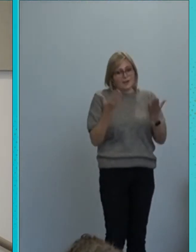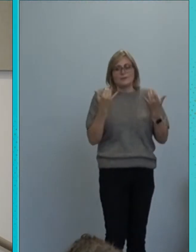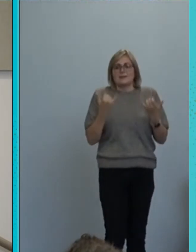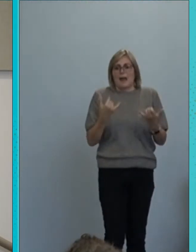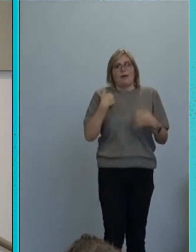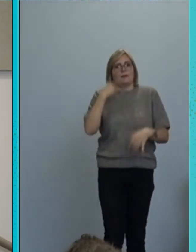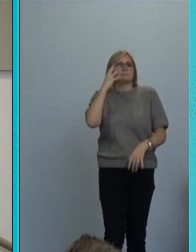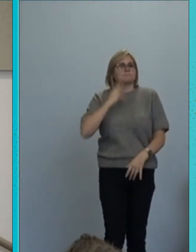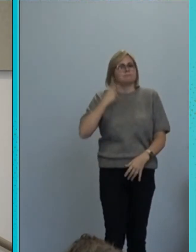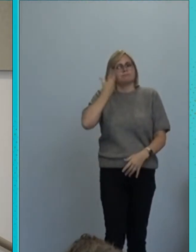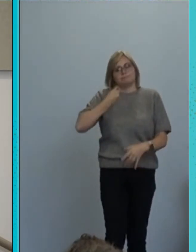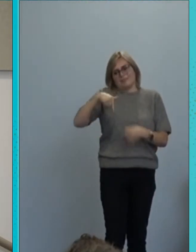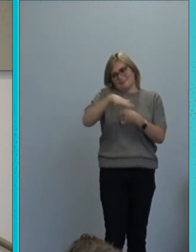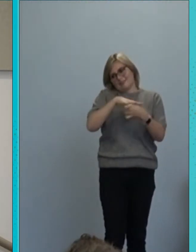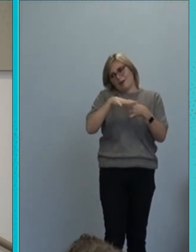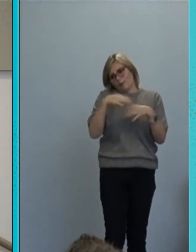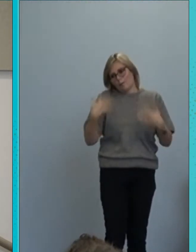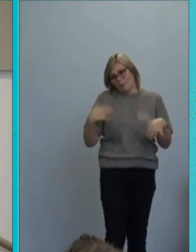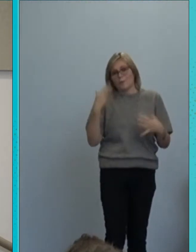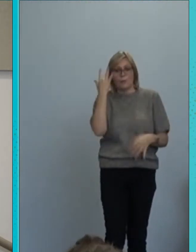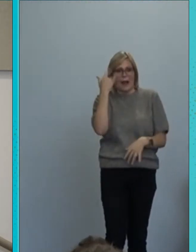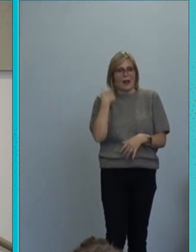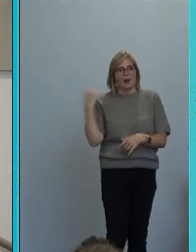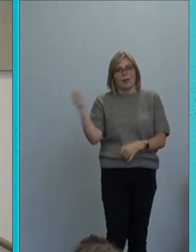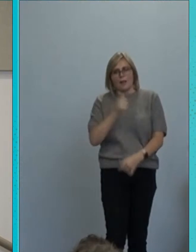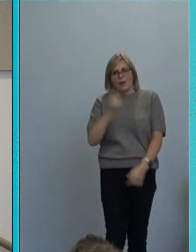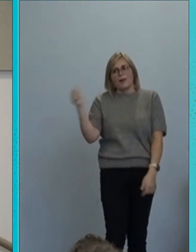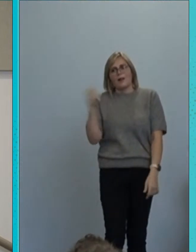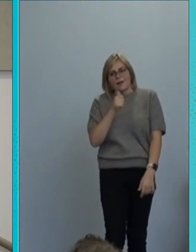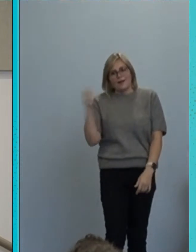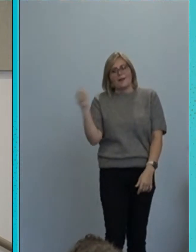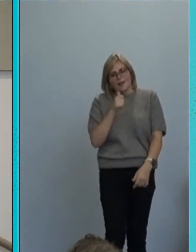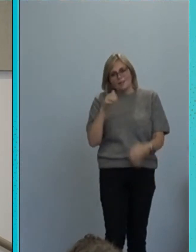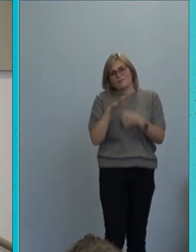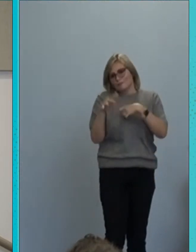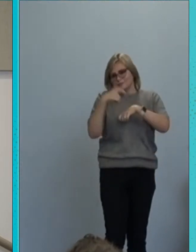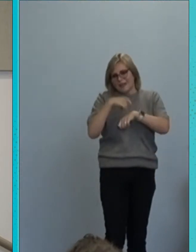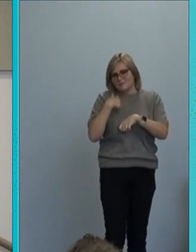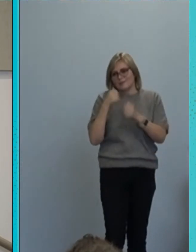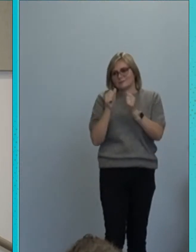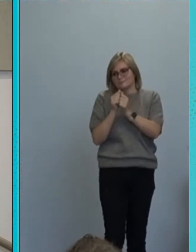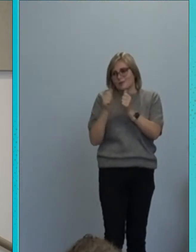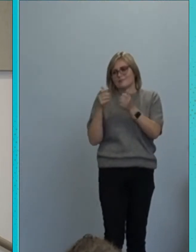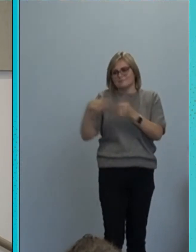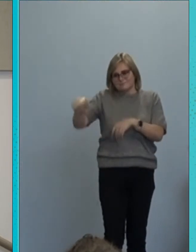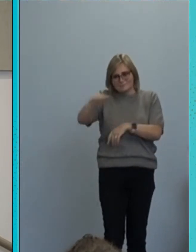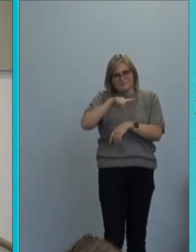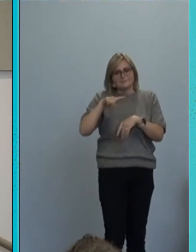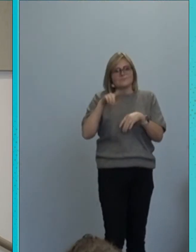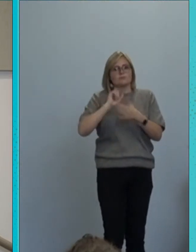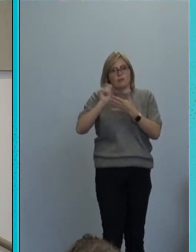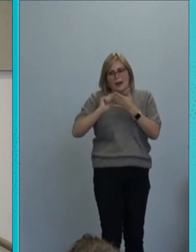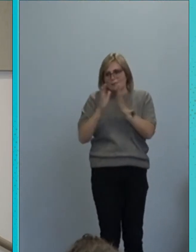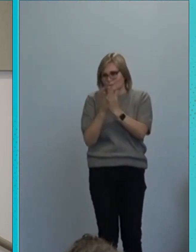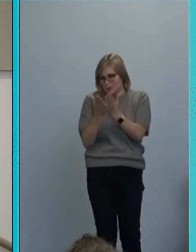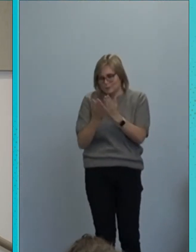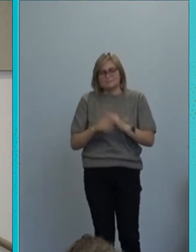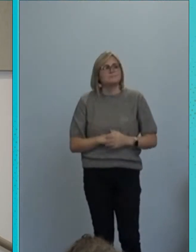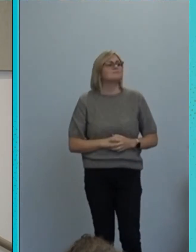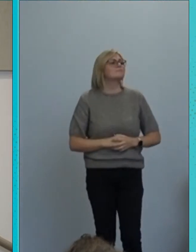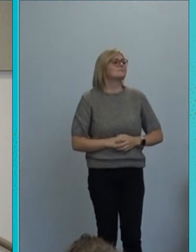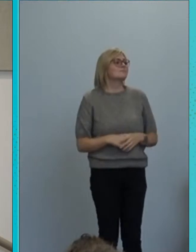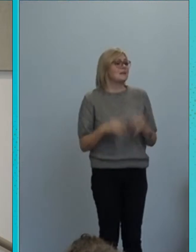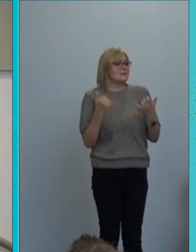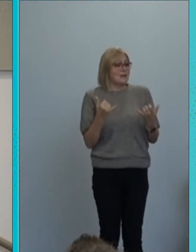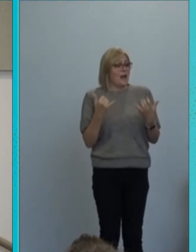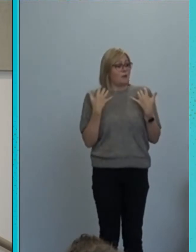well because I did it for the entire time that I was reporting the book. We are